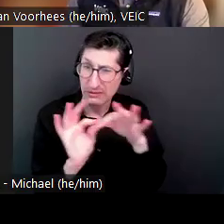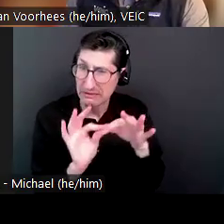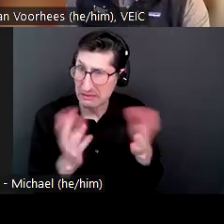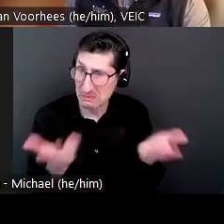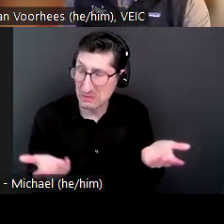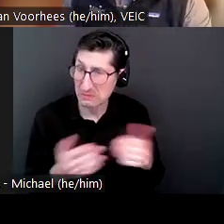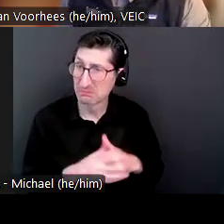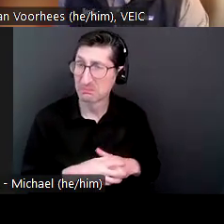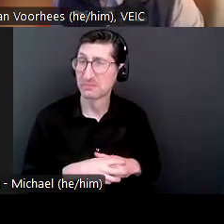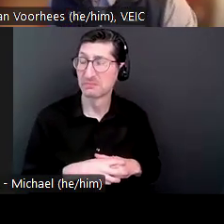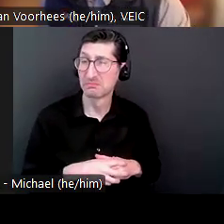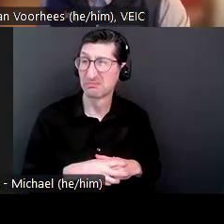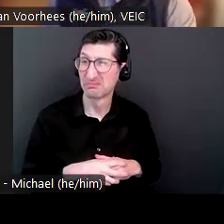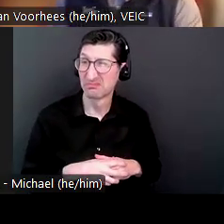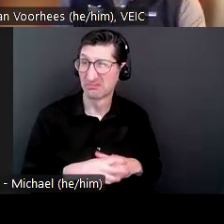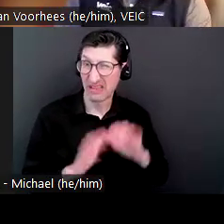potentially easier?